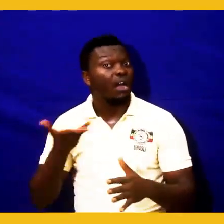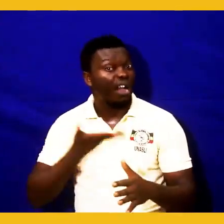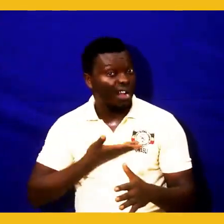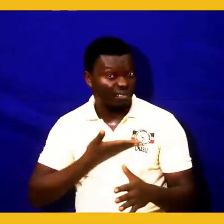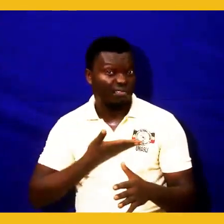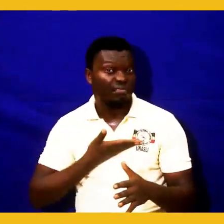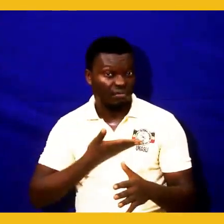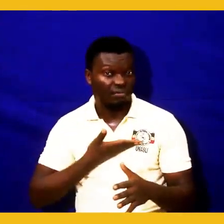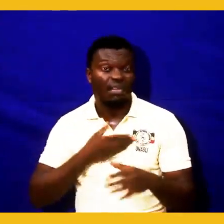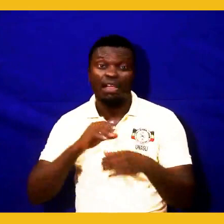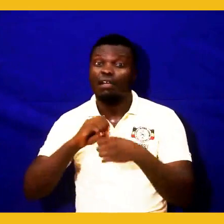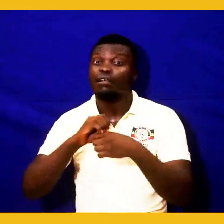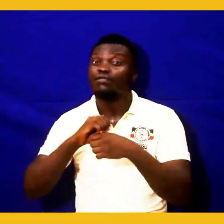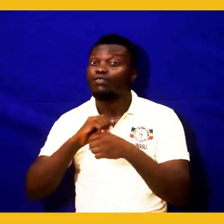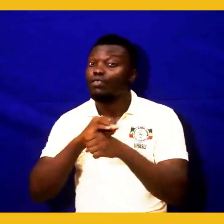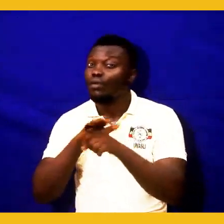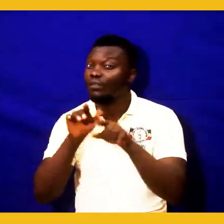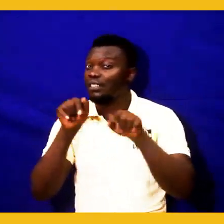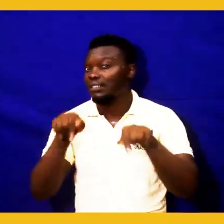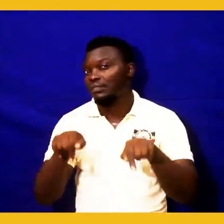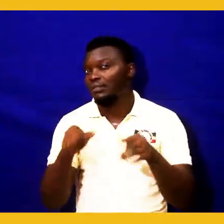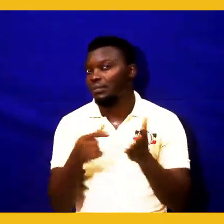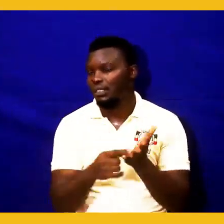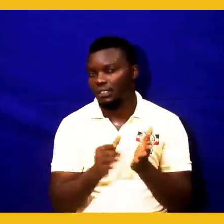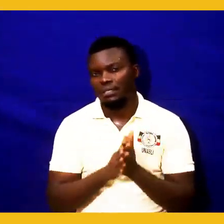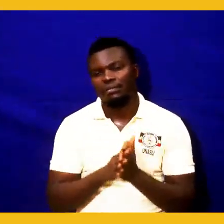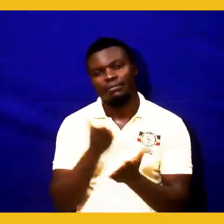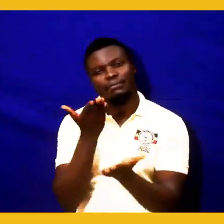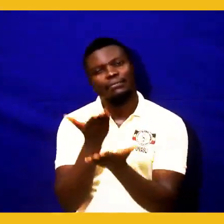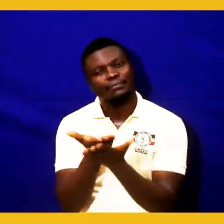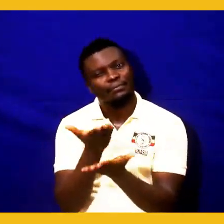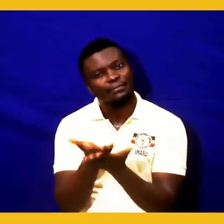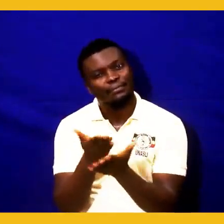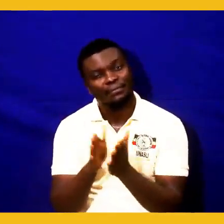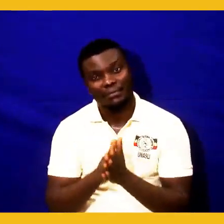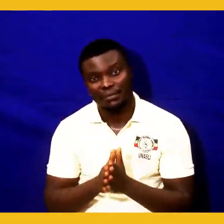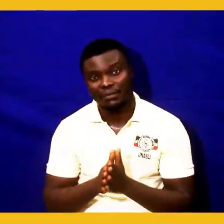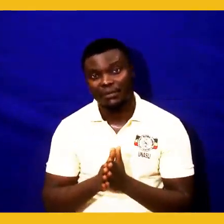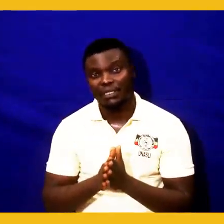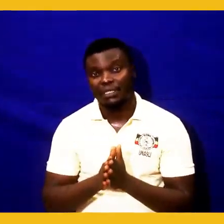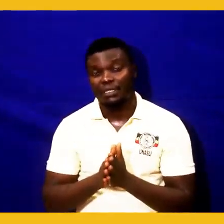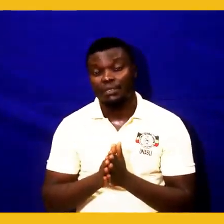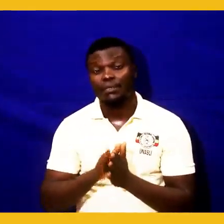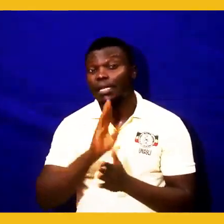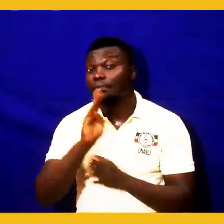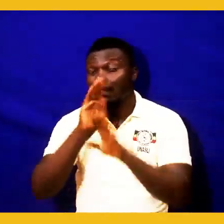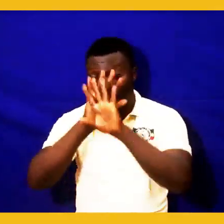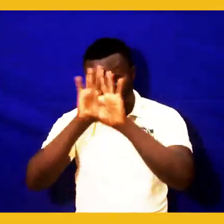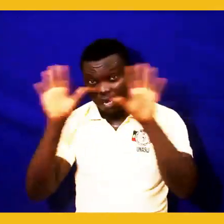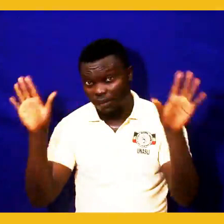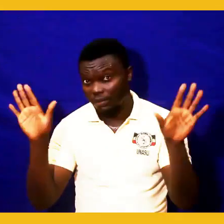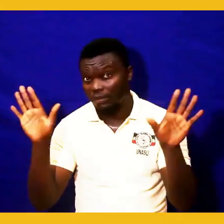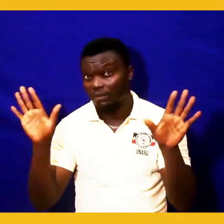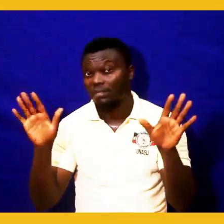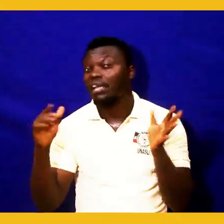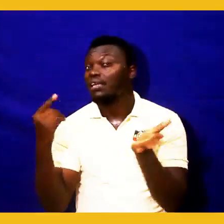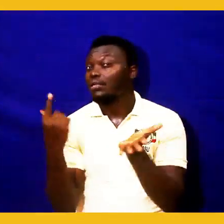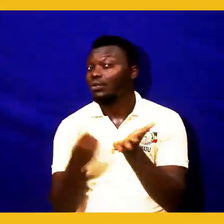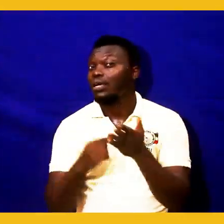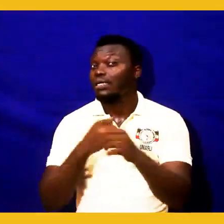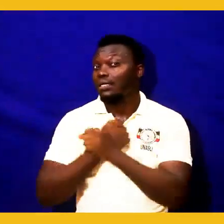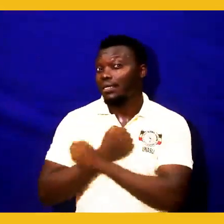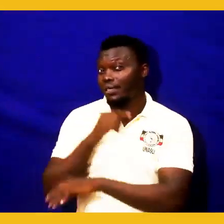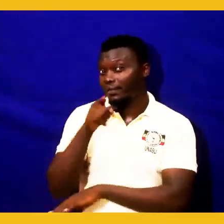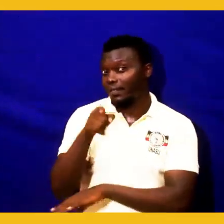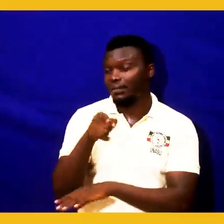you that we still have COVID here. And please take a lot of care. This country